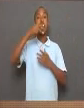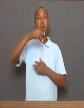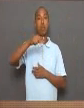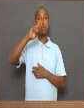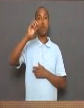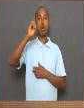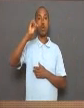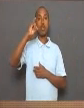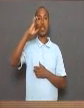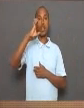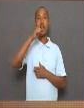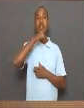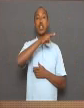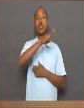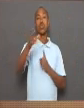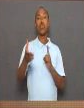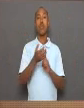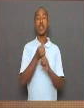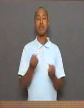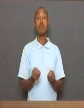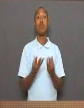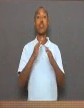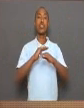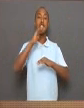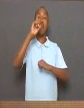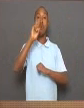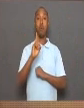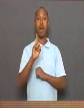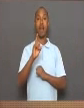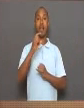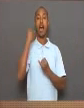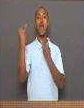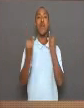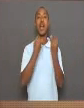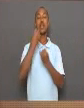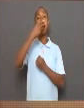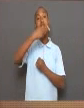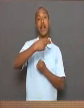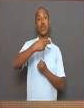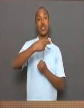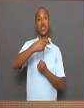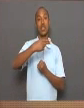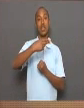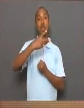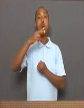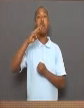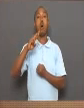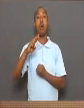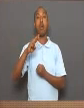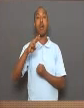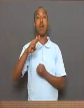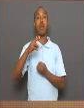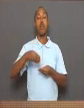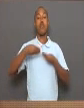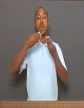Polyprotic acids are those that contain more than one ionizable hydrogen or can